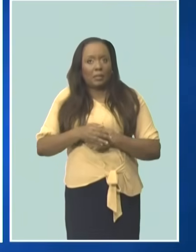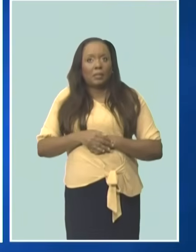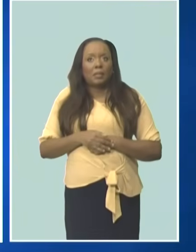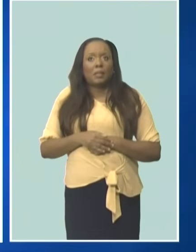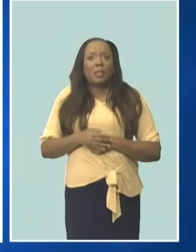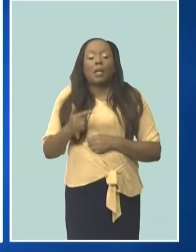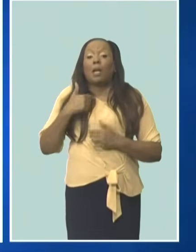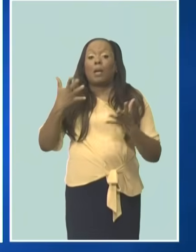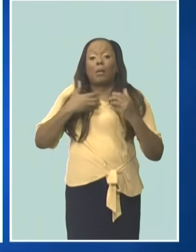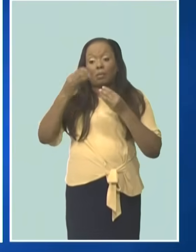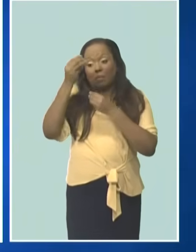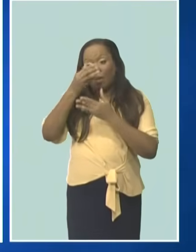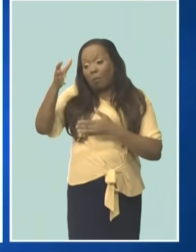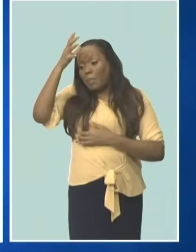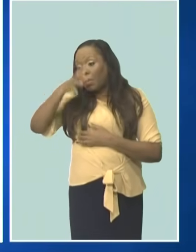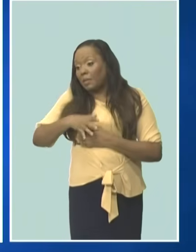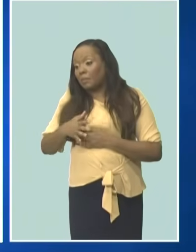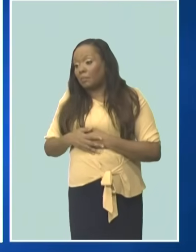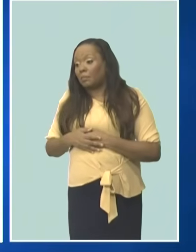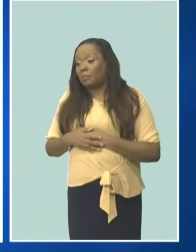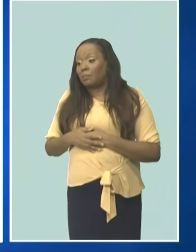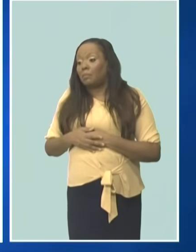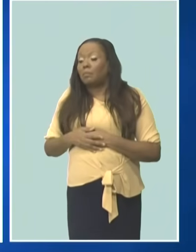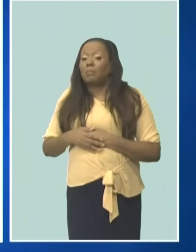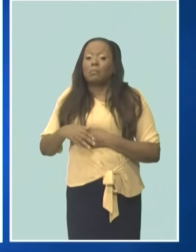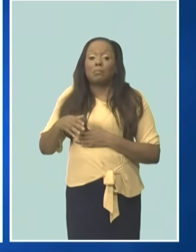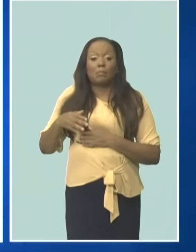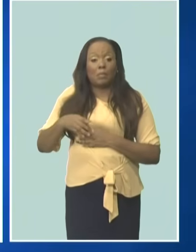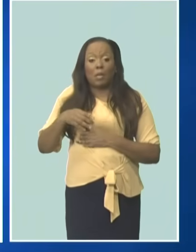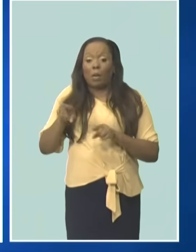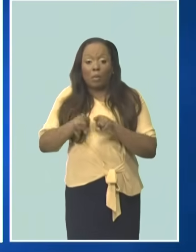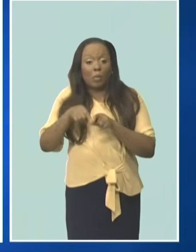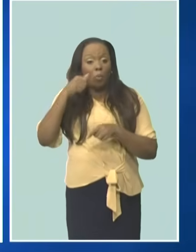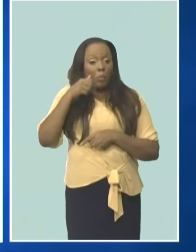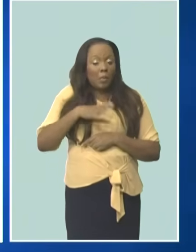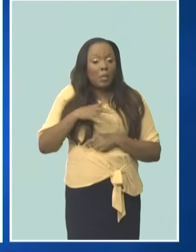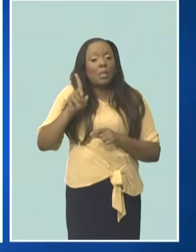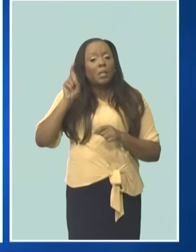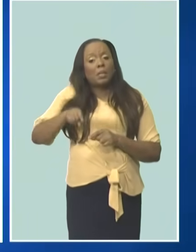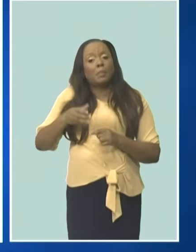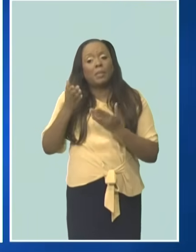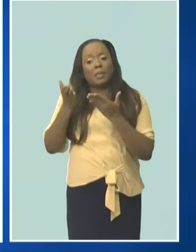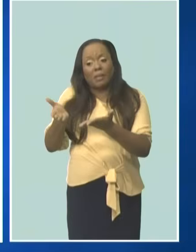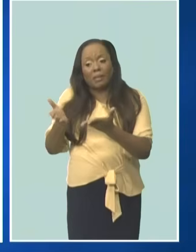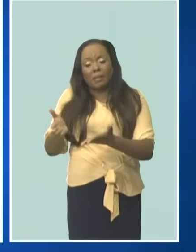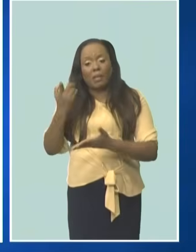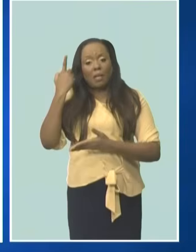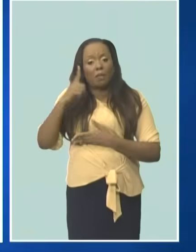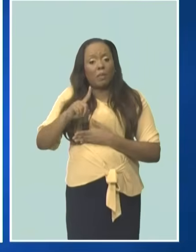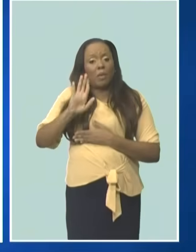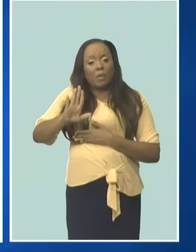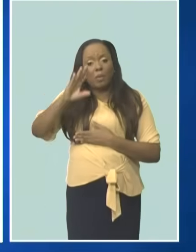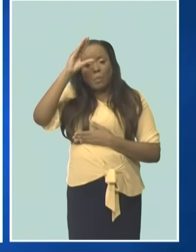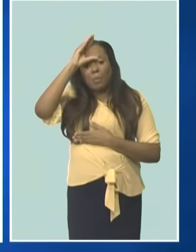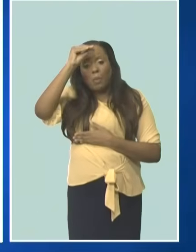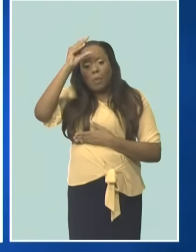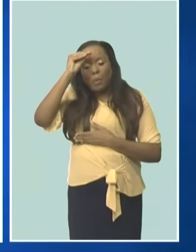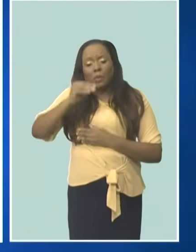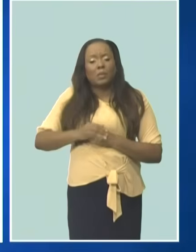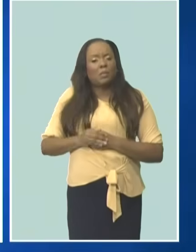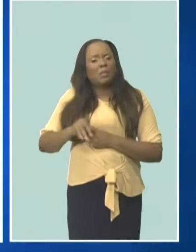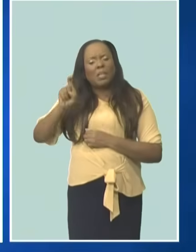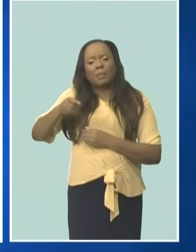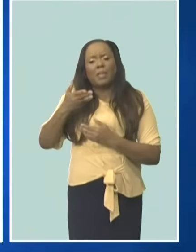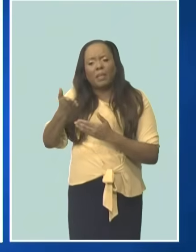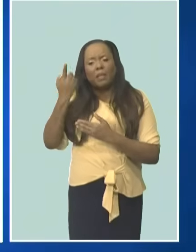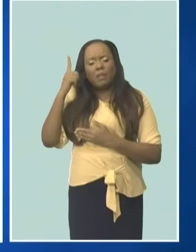to the women. Men, you have to be present in the lives of your sons. And you have to not only be present, but you have to be a positive influence.